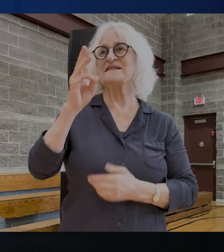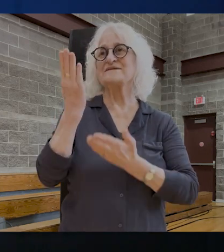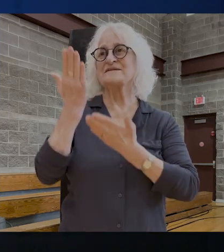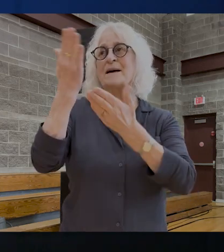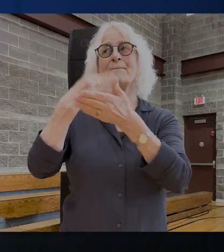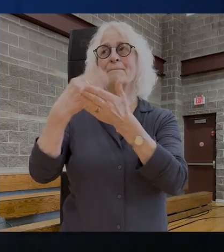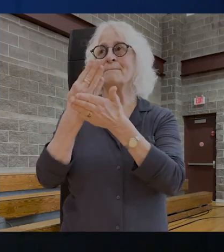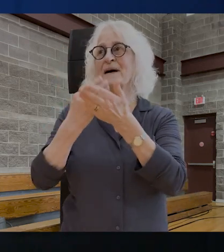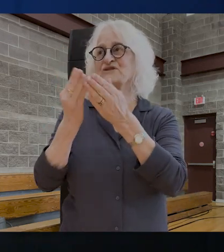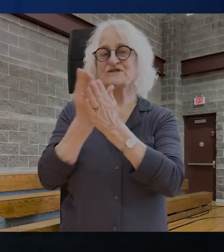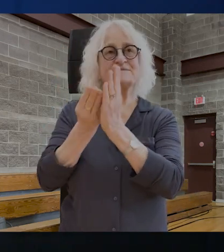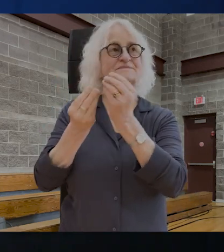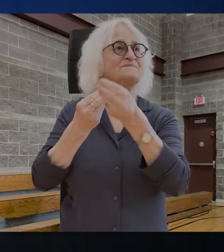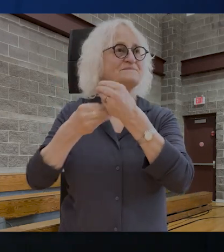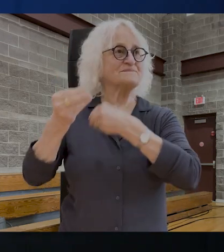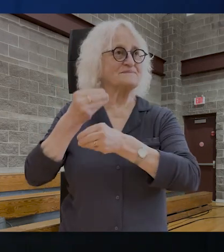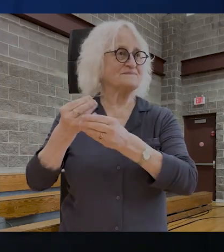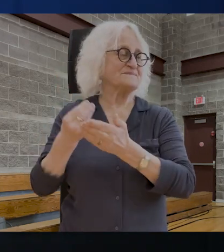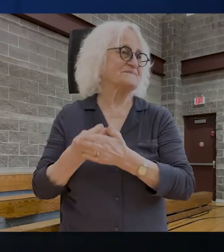budget.